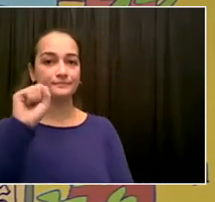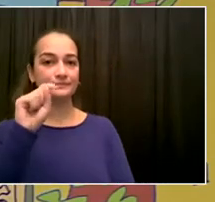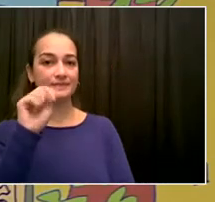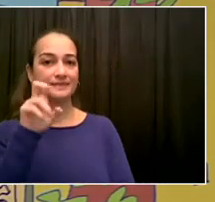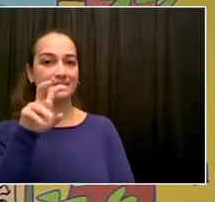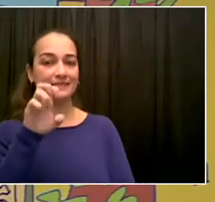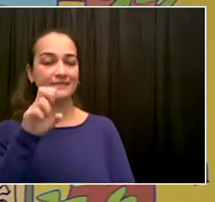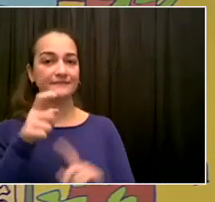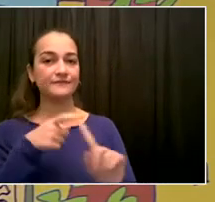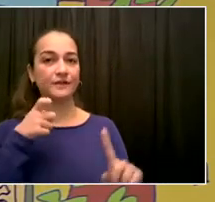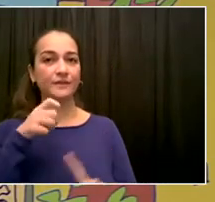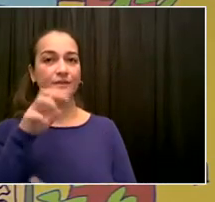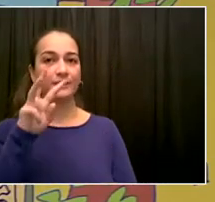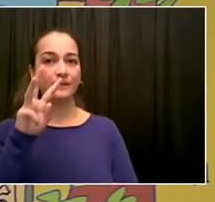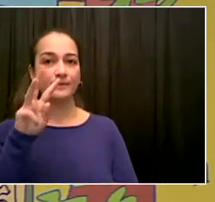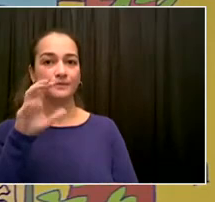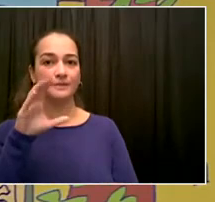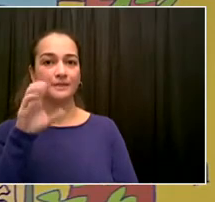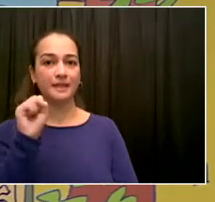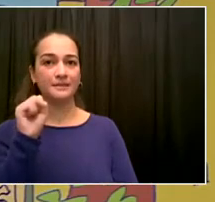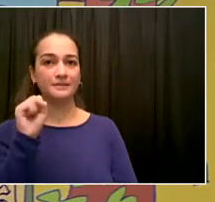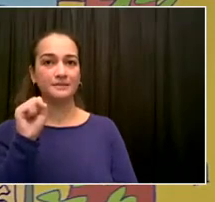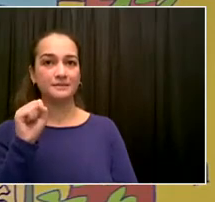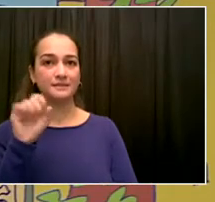Morning, Mr. Mayor. How are you? Good, Steve. How you doing?